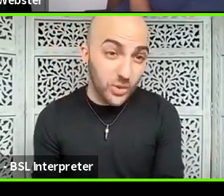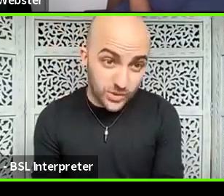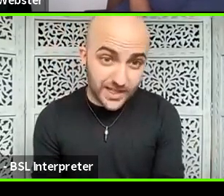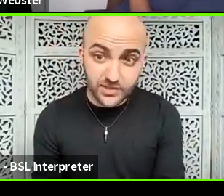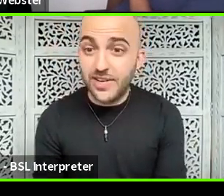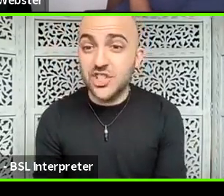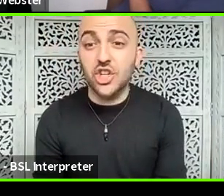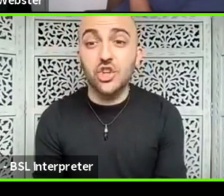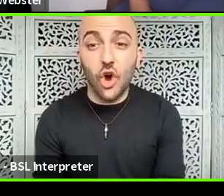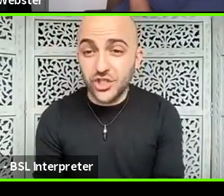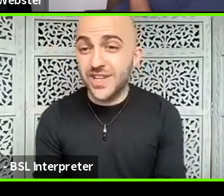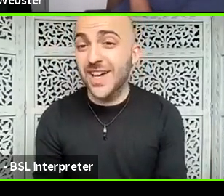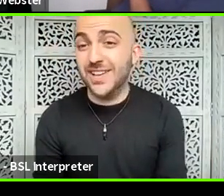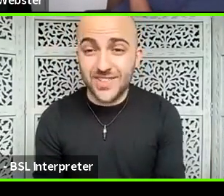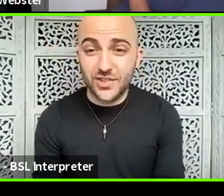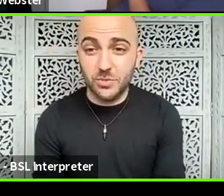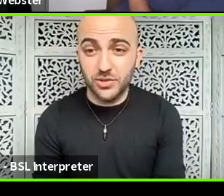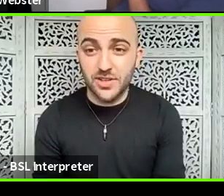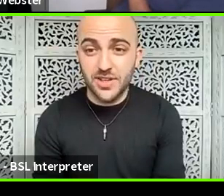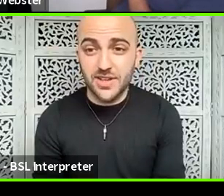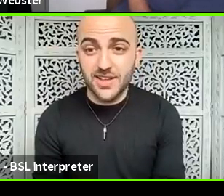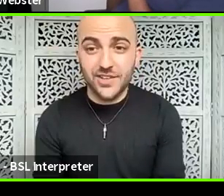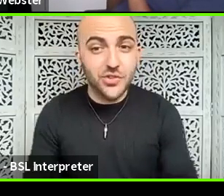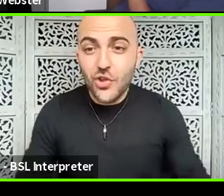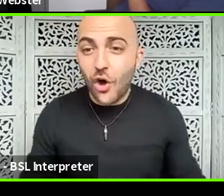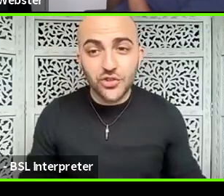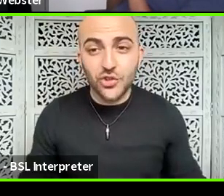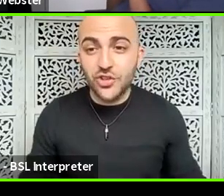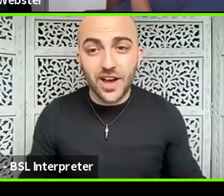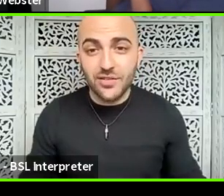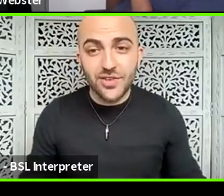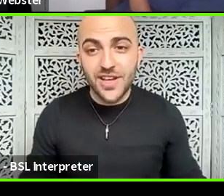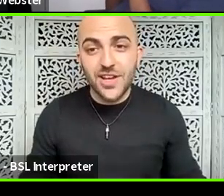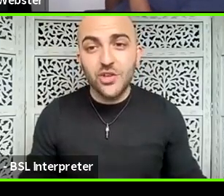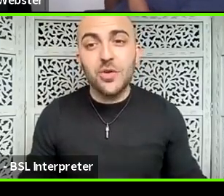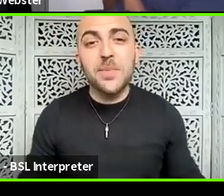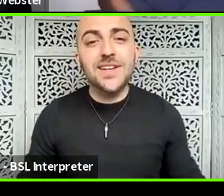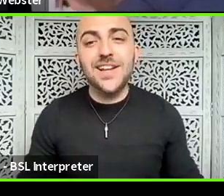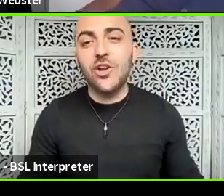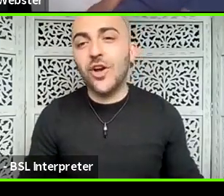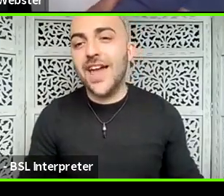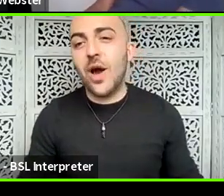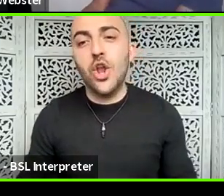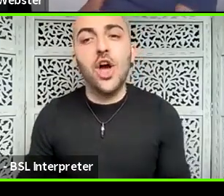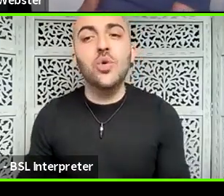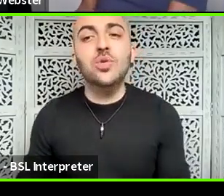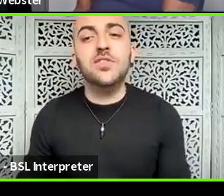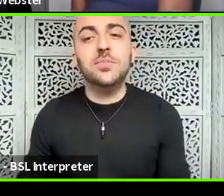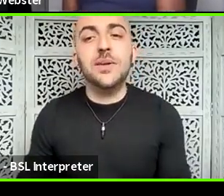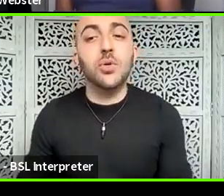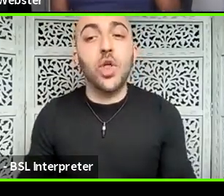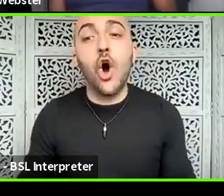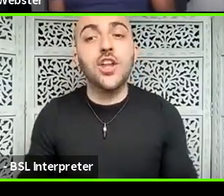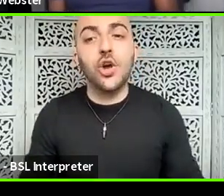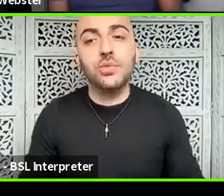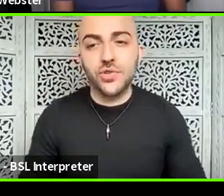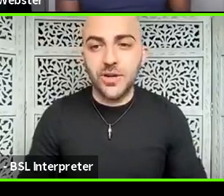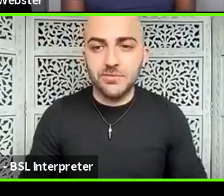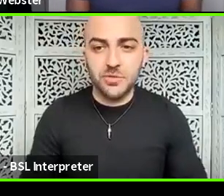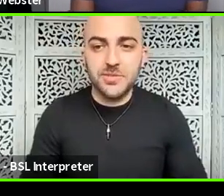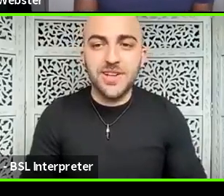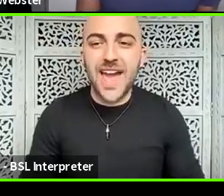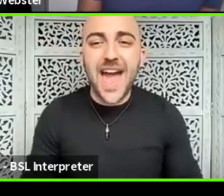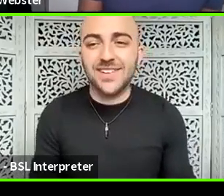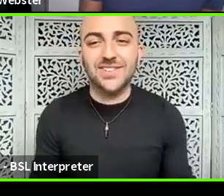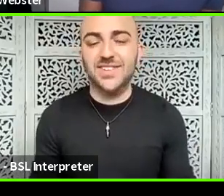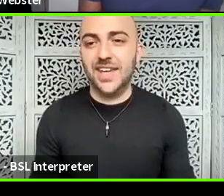company buildings are actually not accessible. That's not good enough. You're immediately locking out loads of people on and off